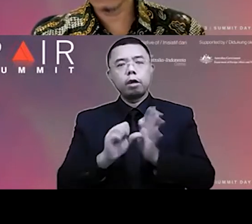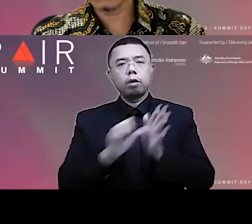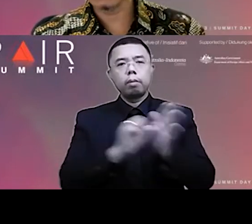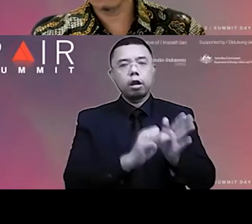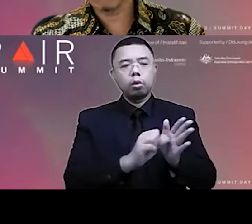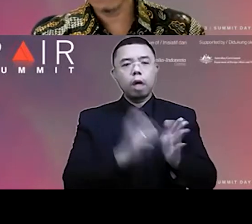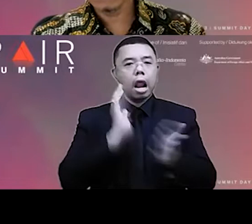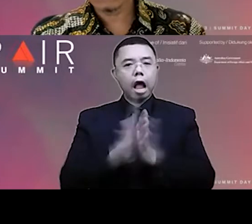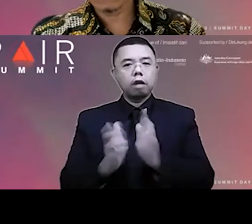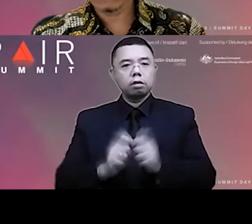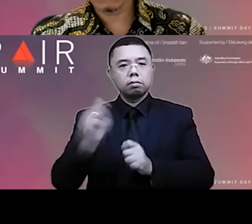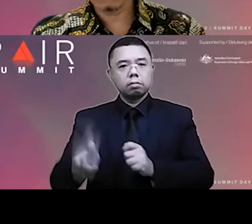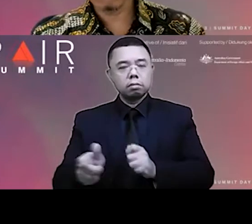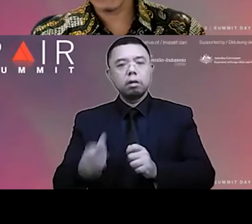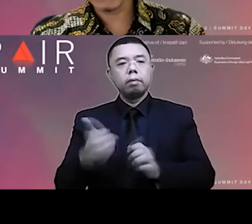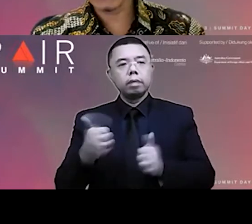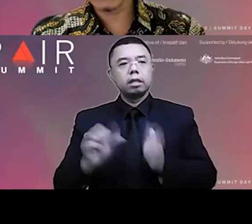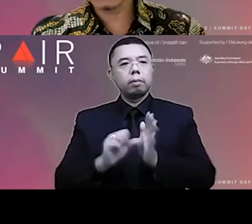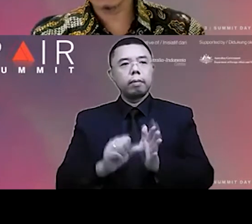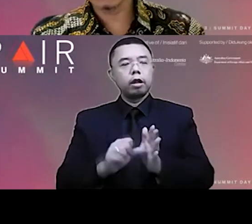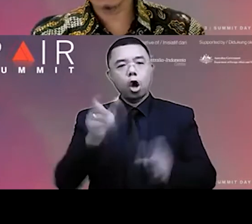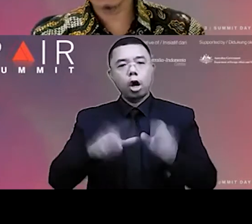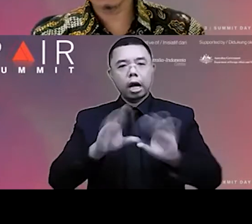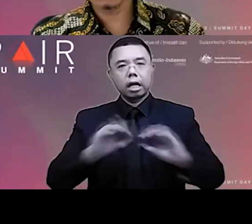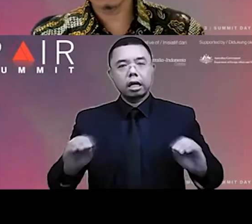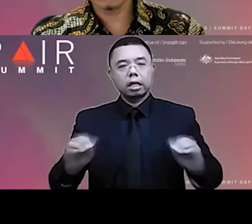workers who lost the job, to maintain their